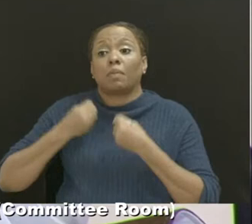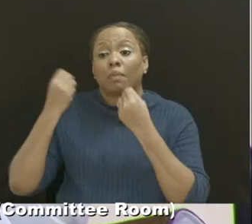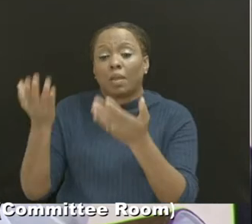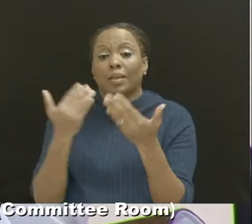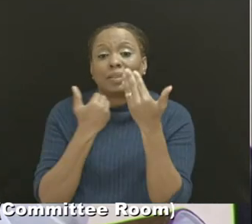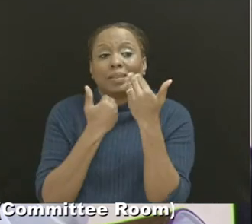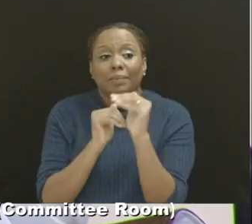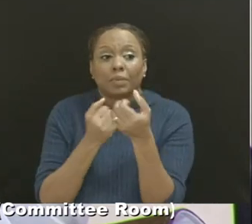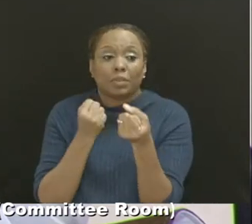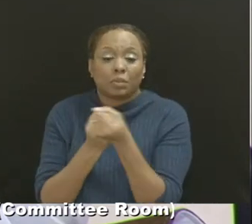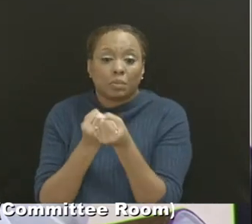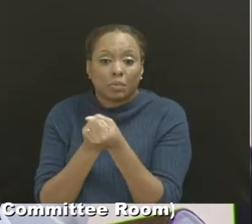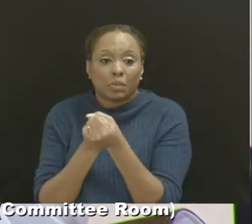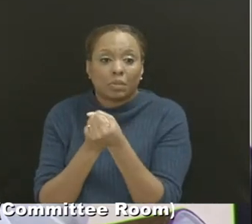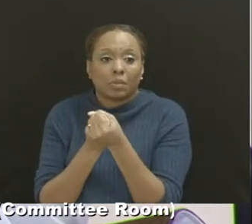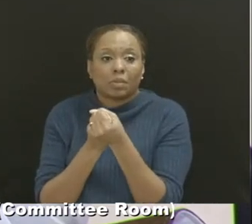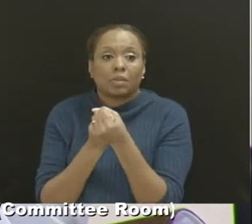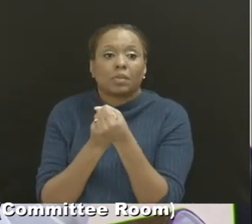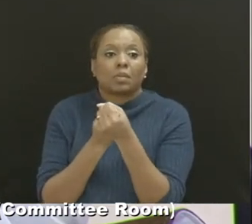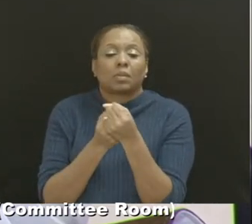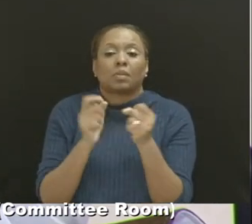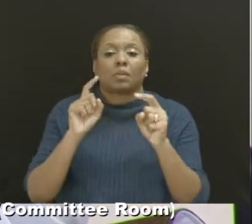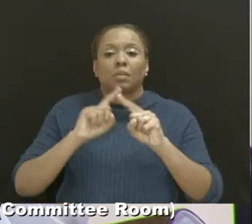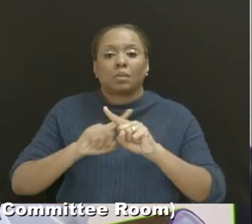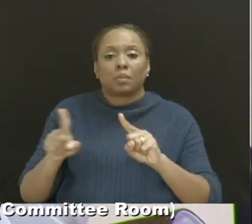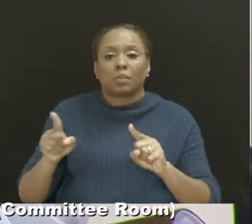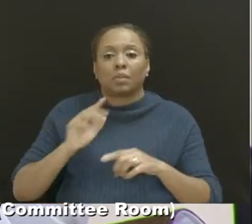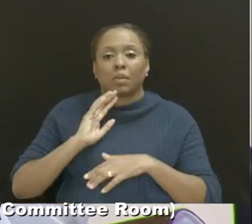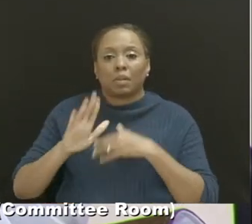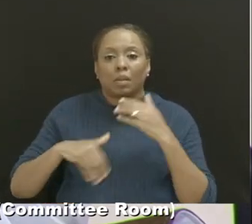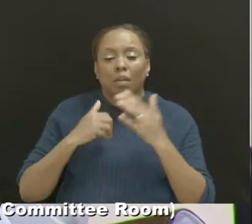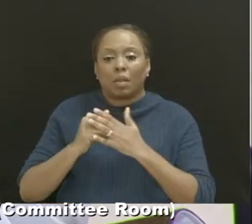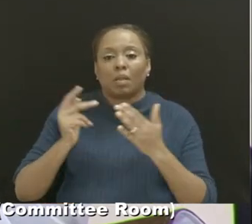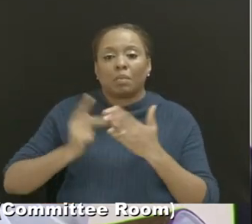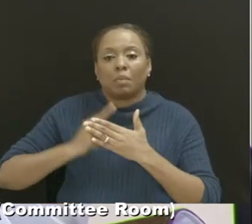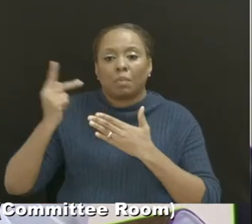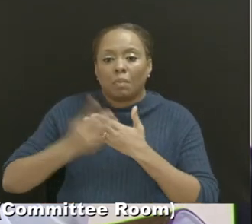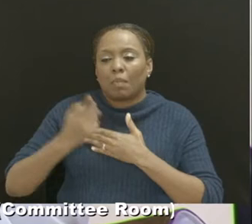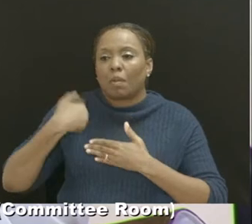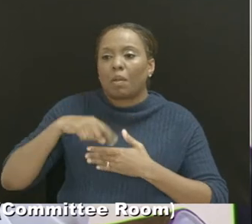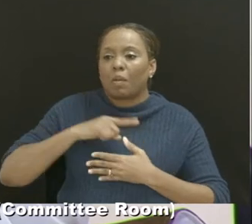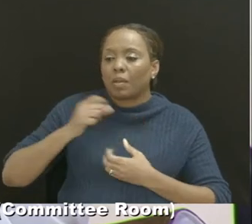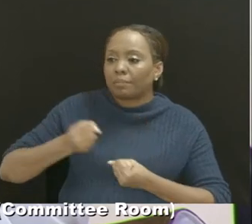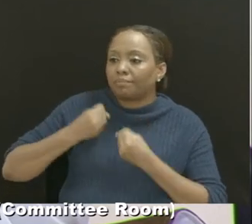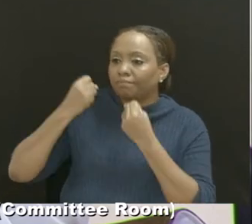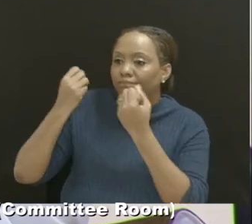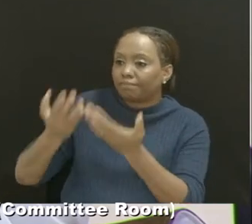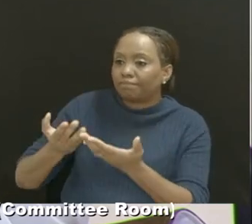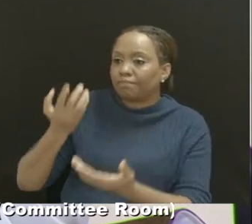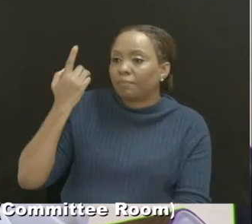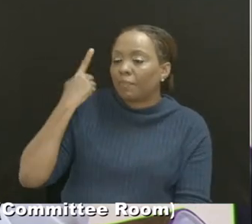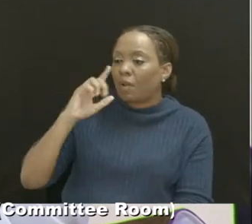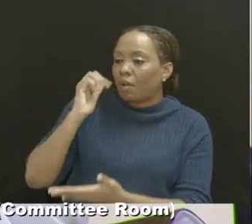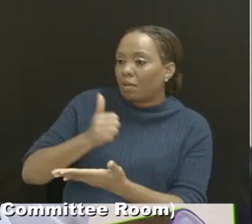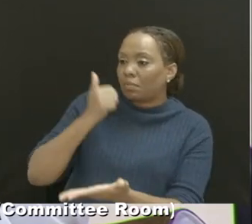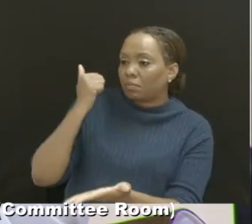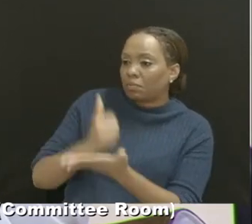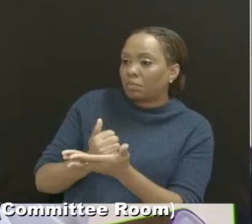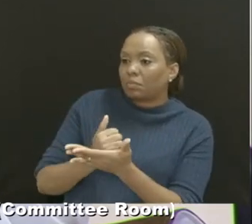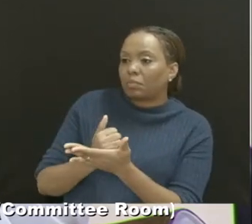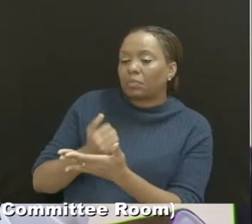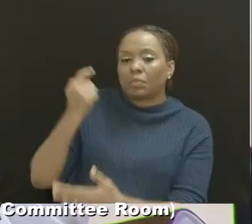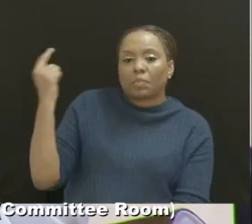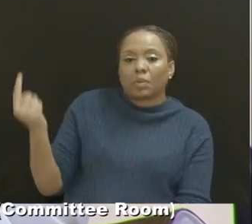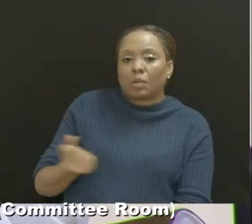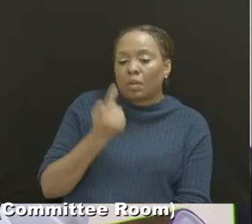that those programs are very much in our thoughts, and every program we submit to Parent Ministry for approval, we always look at